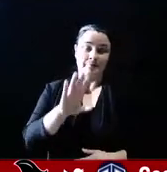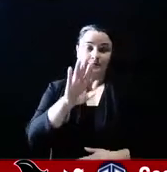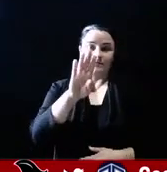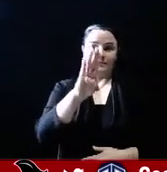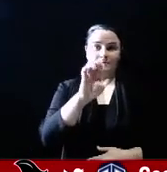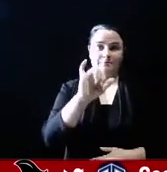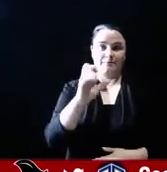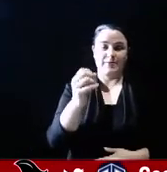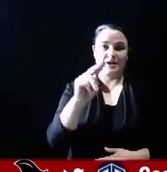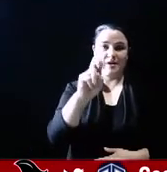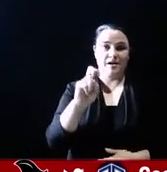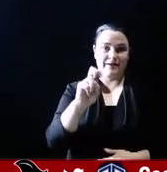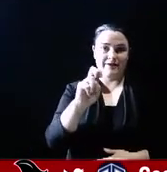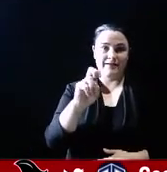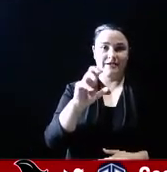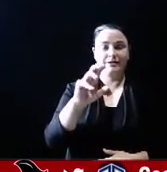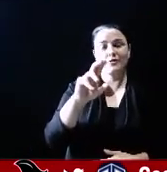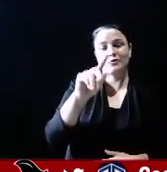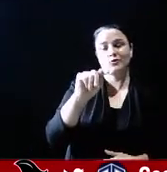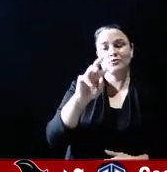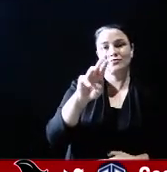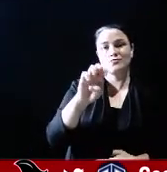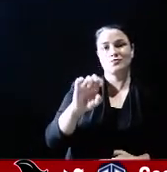Biani Nicole Trejo.